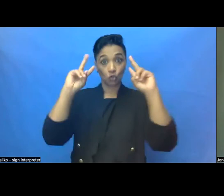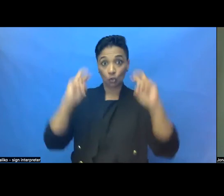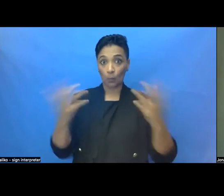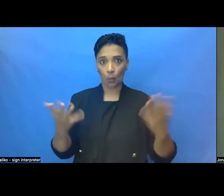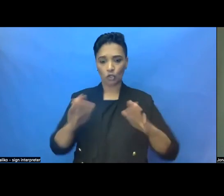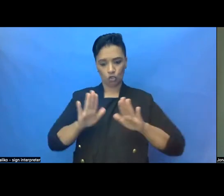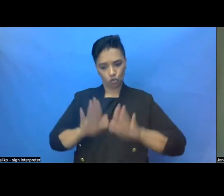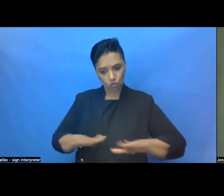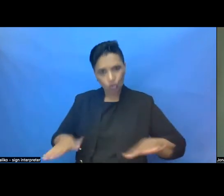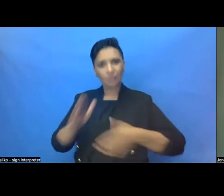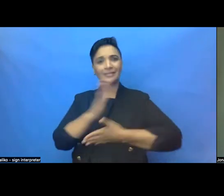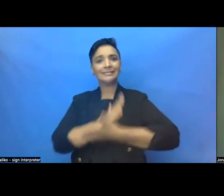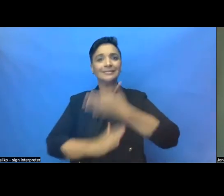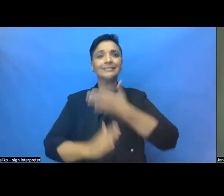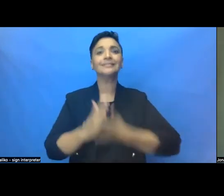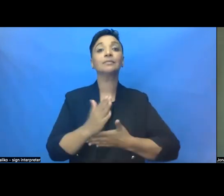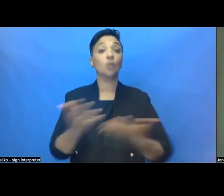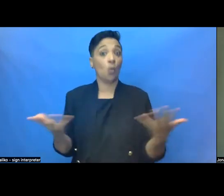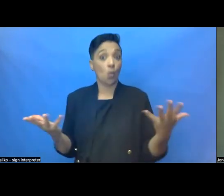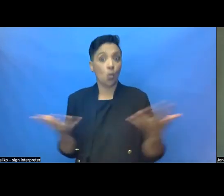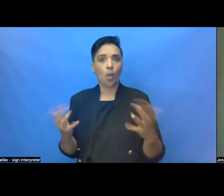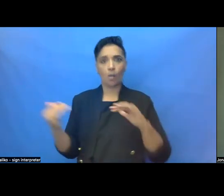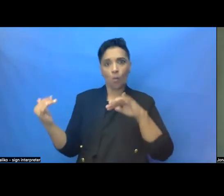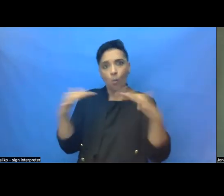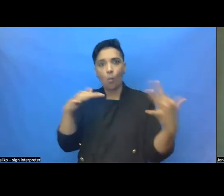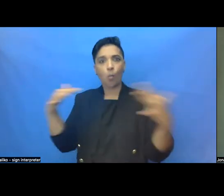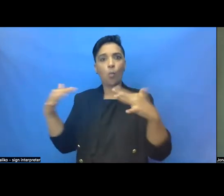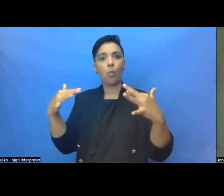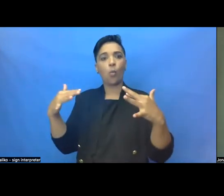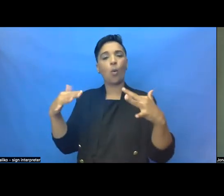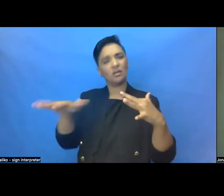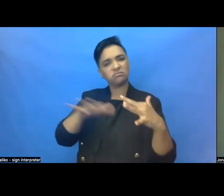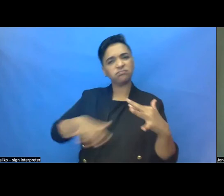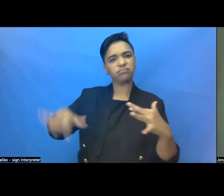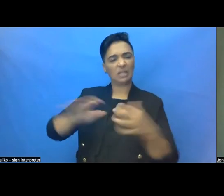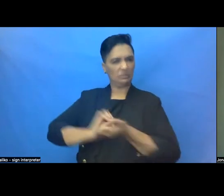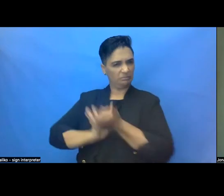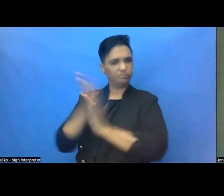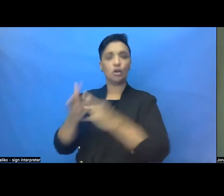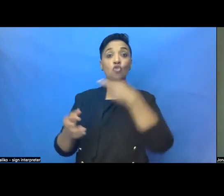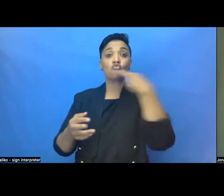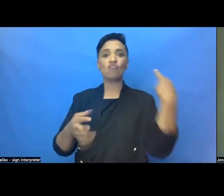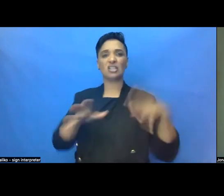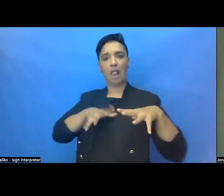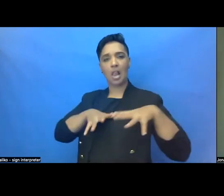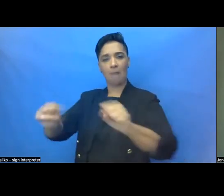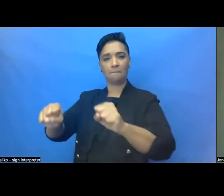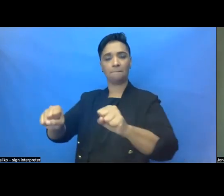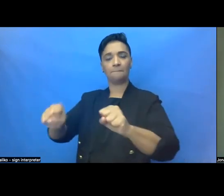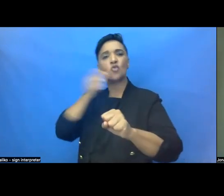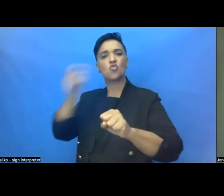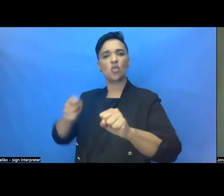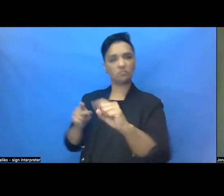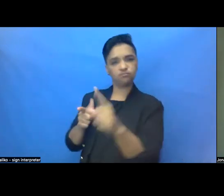with disabilities in the condition of war, namely of the brutal Russian invasion against Ukrainian state